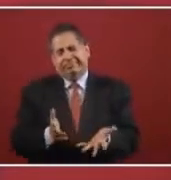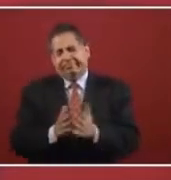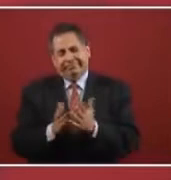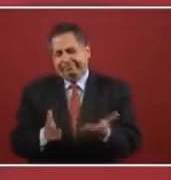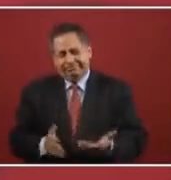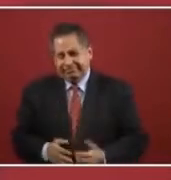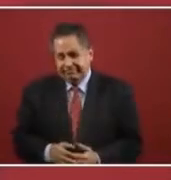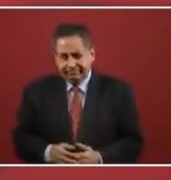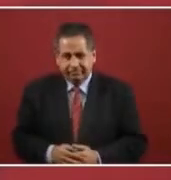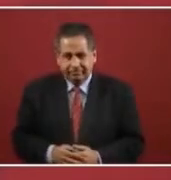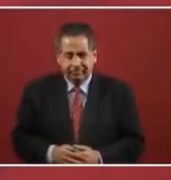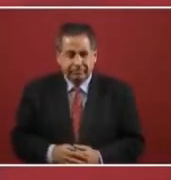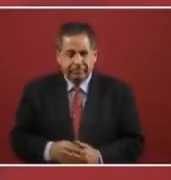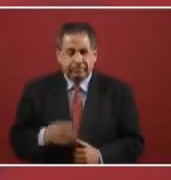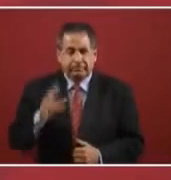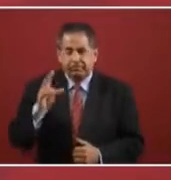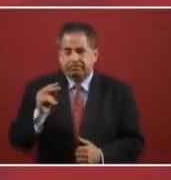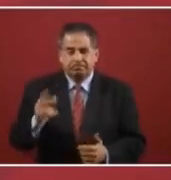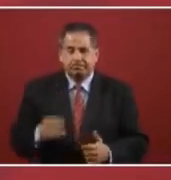reoffend?